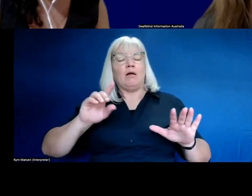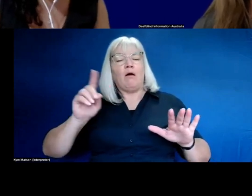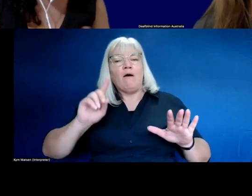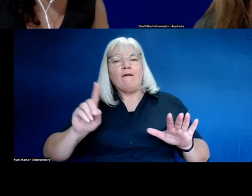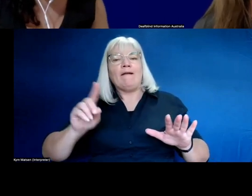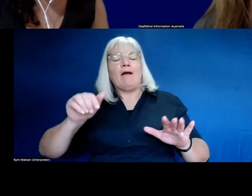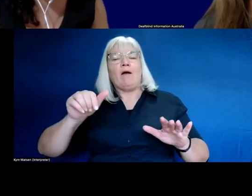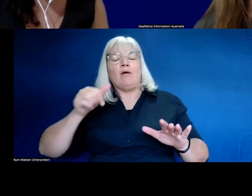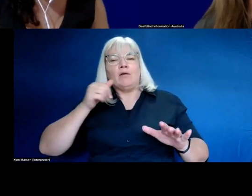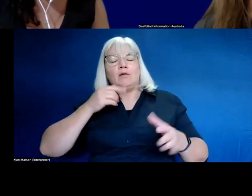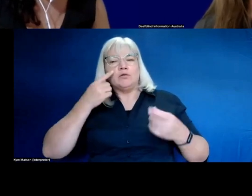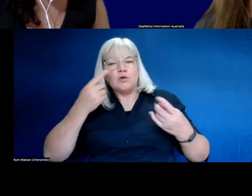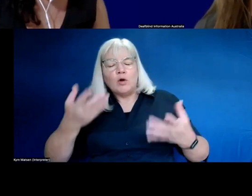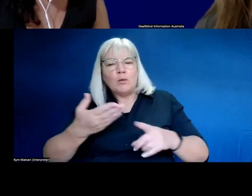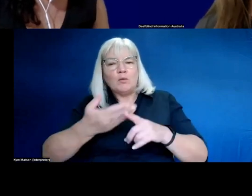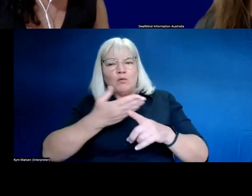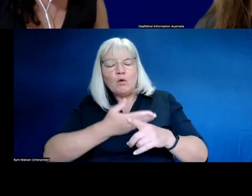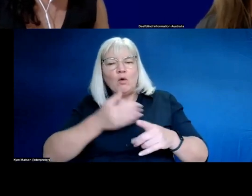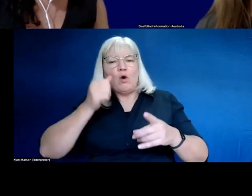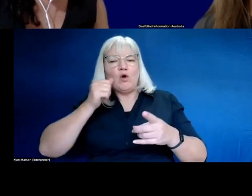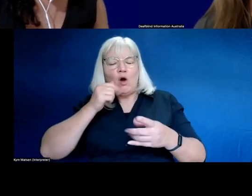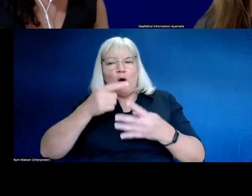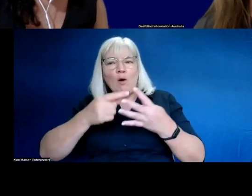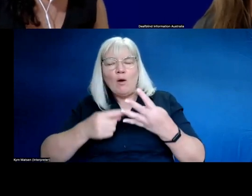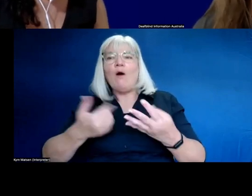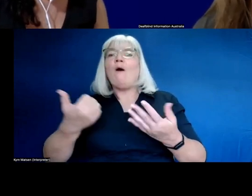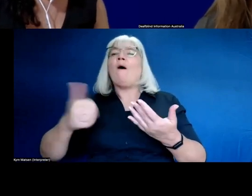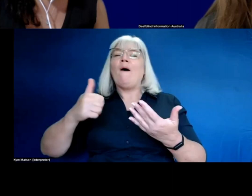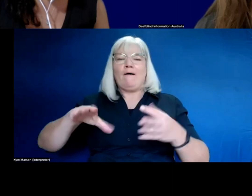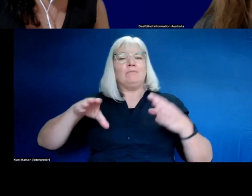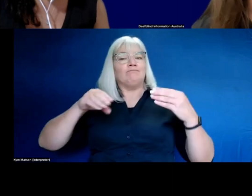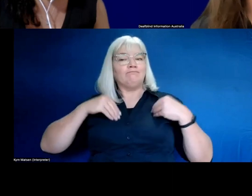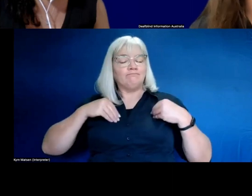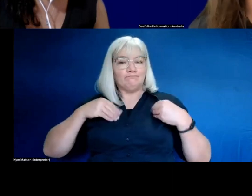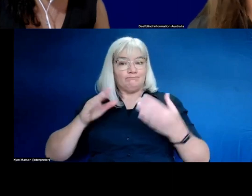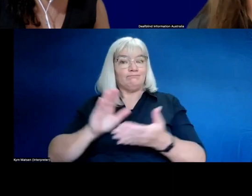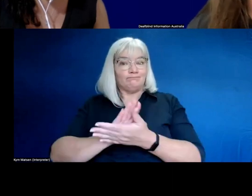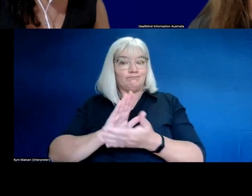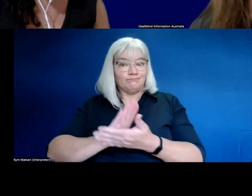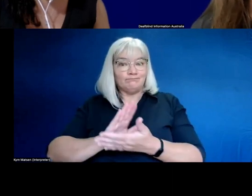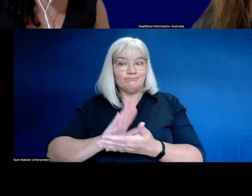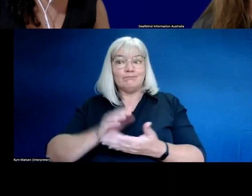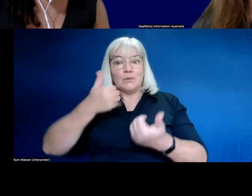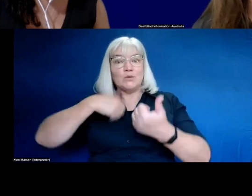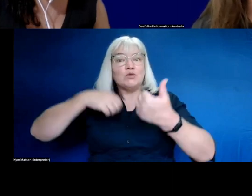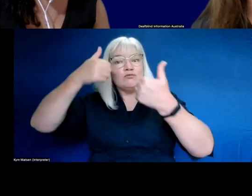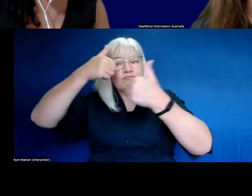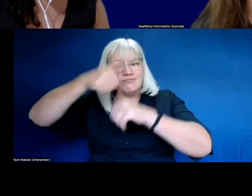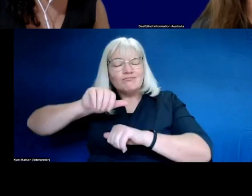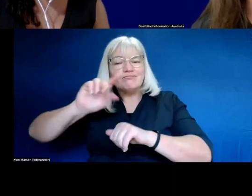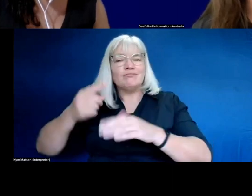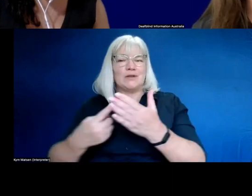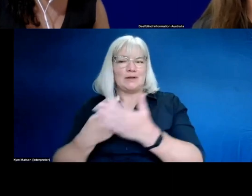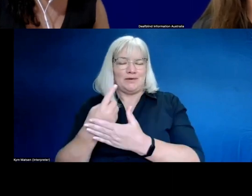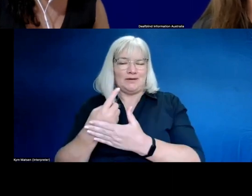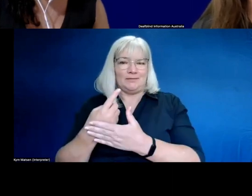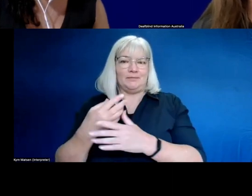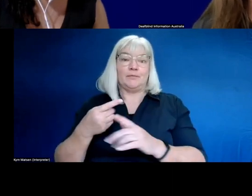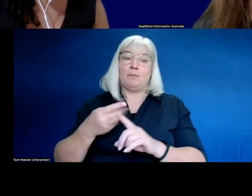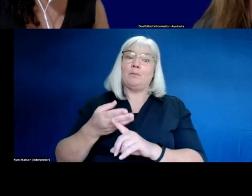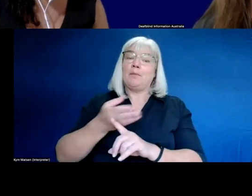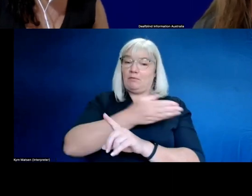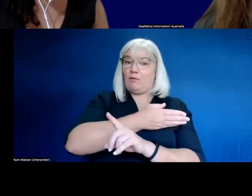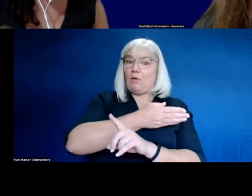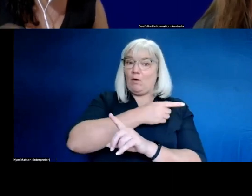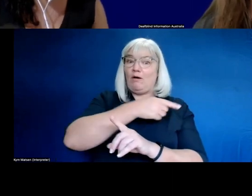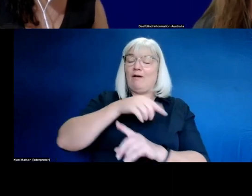is, they know that it's coming. Yeah. I used to do an exercise with carers and teachers where I would blindfold them and have